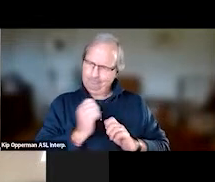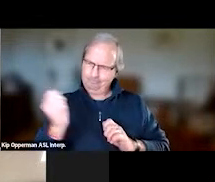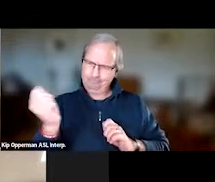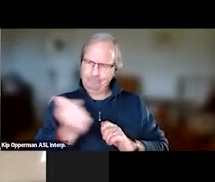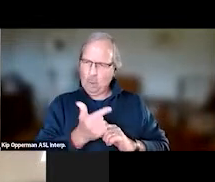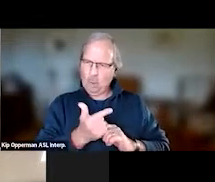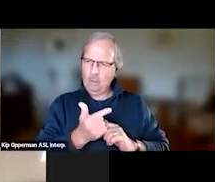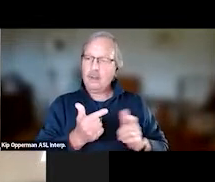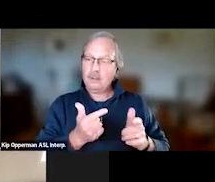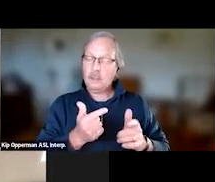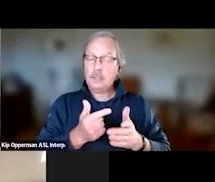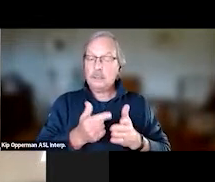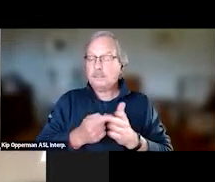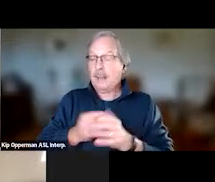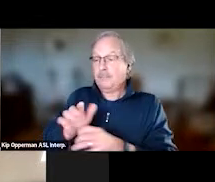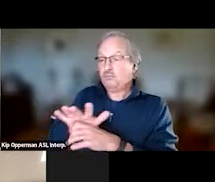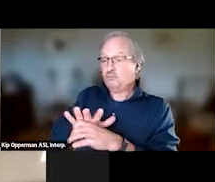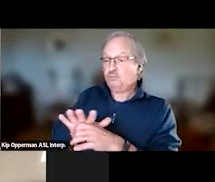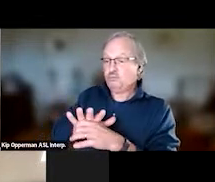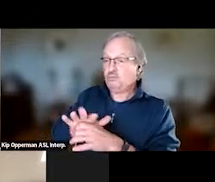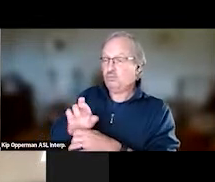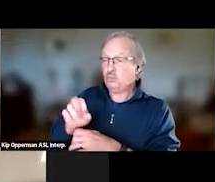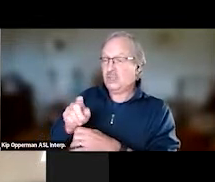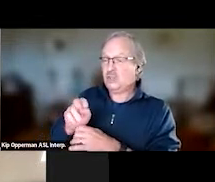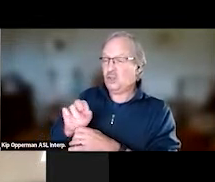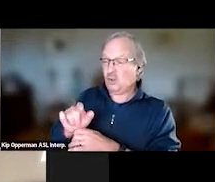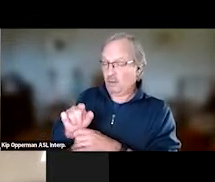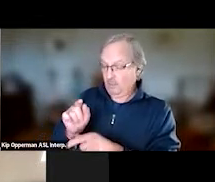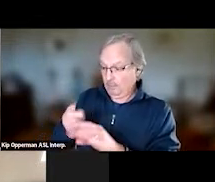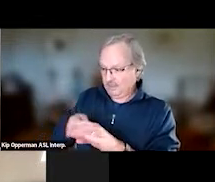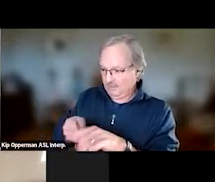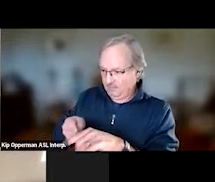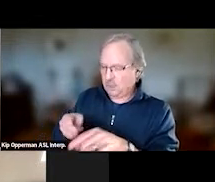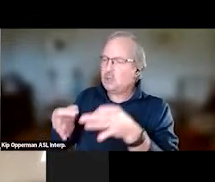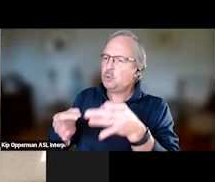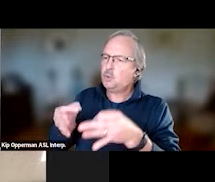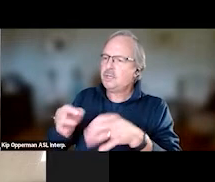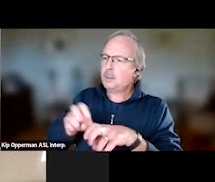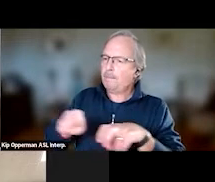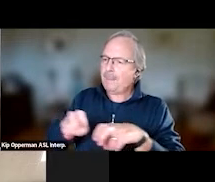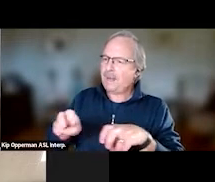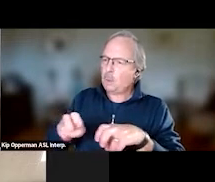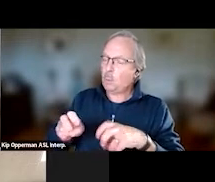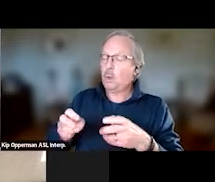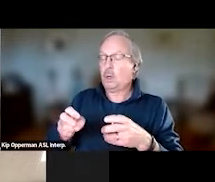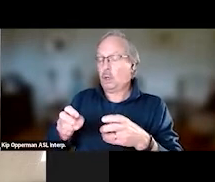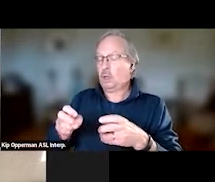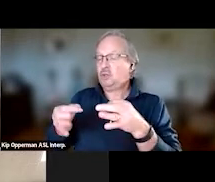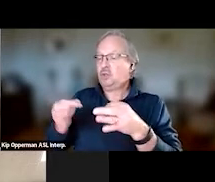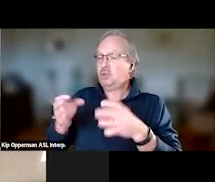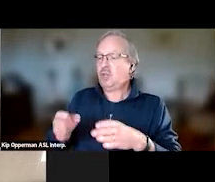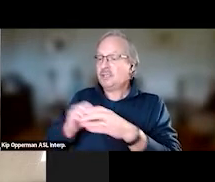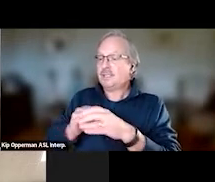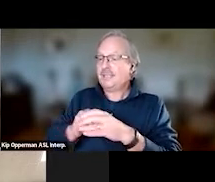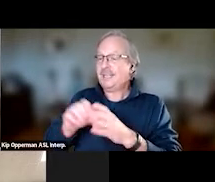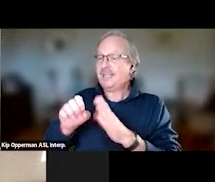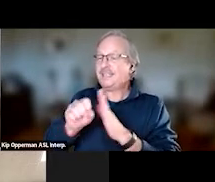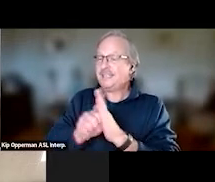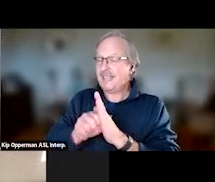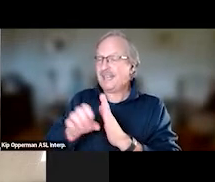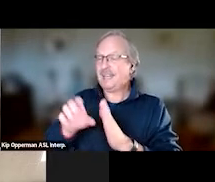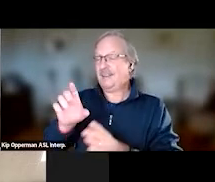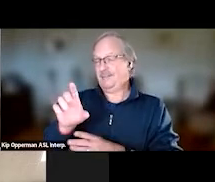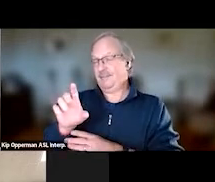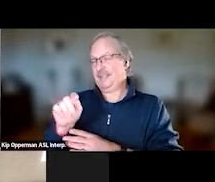Sometimes it's regional, like ours, all of our participants for this judicial panel were judges within the state of Tennessee, and then DCS workers within the